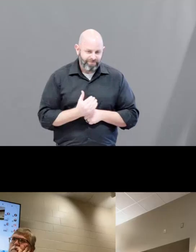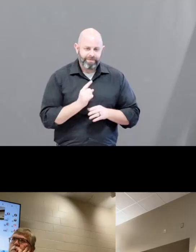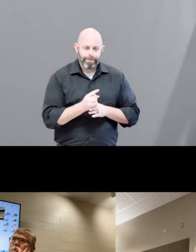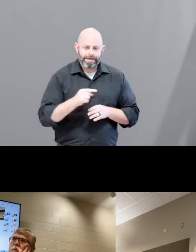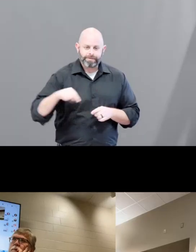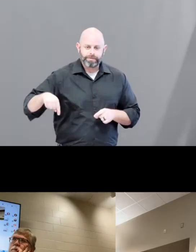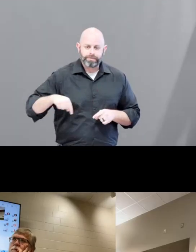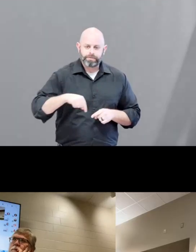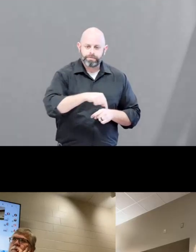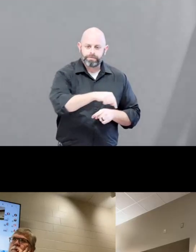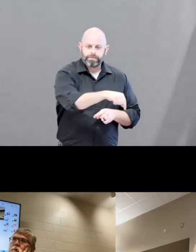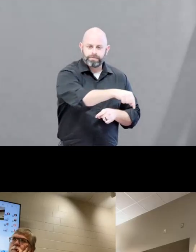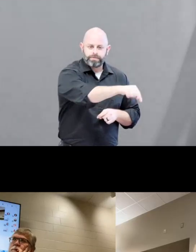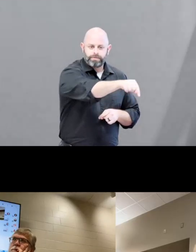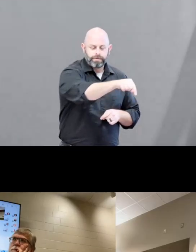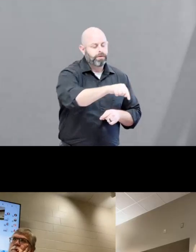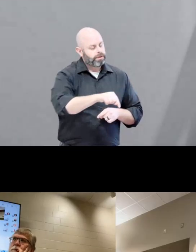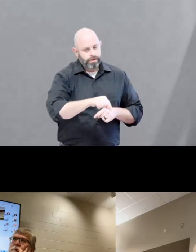campus. So